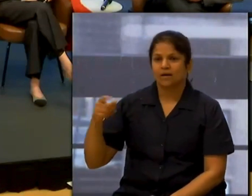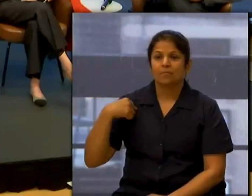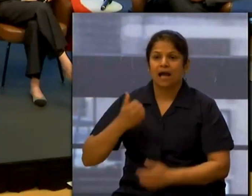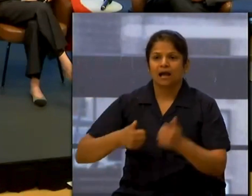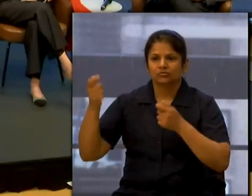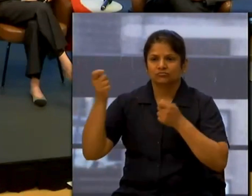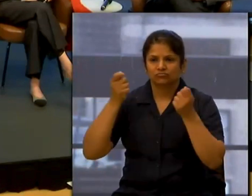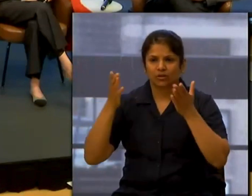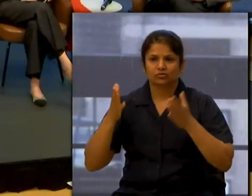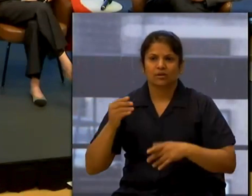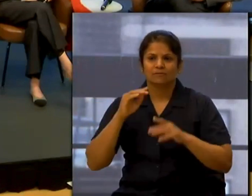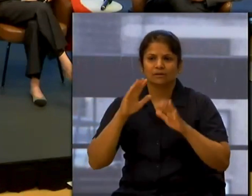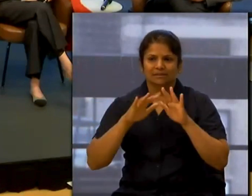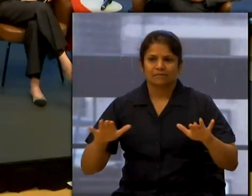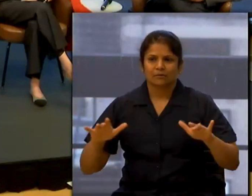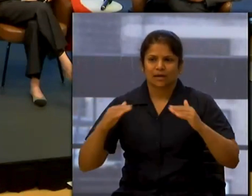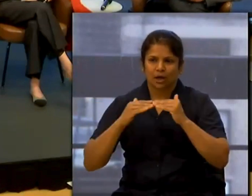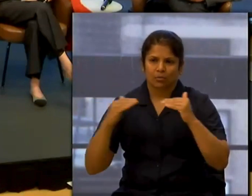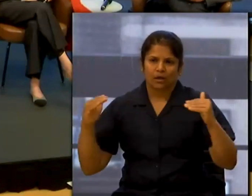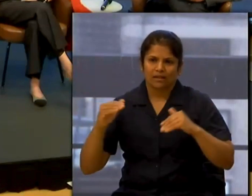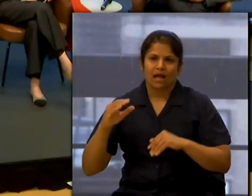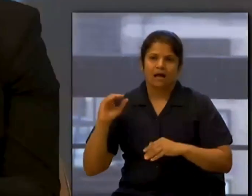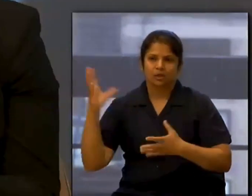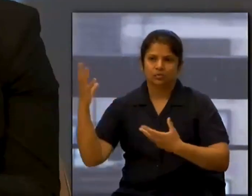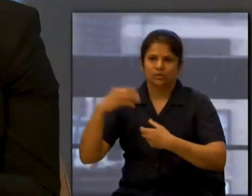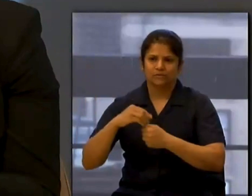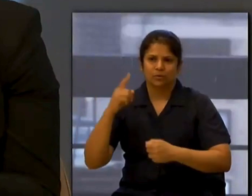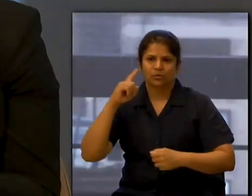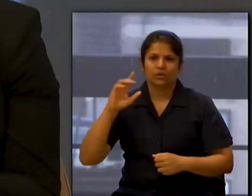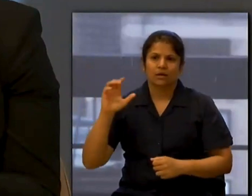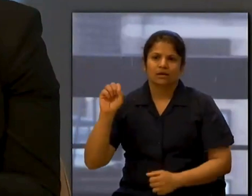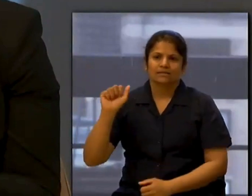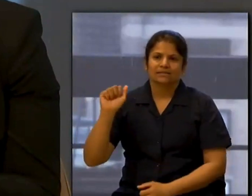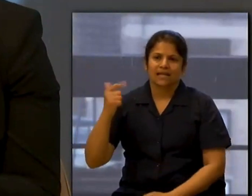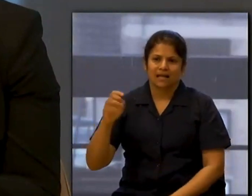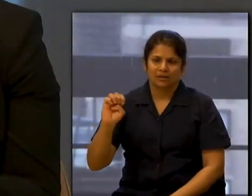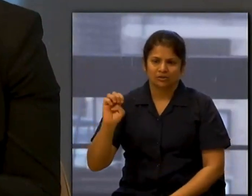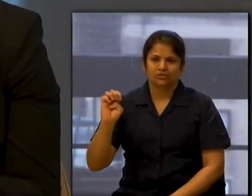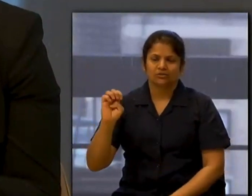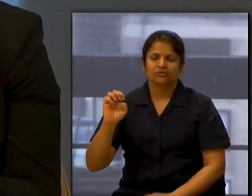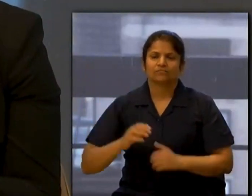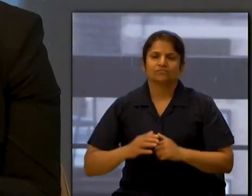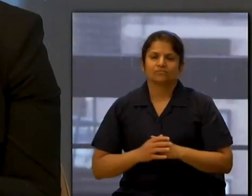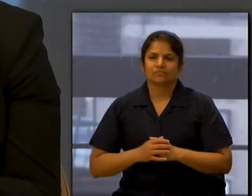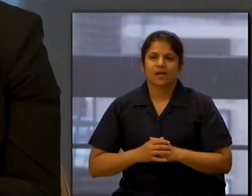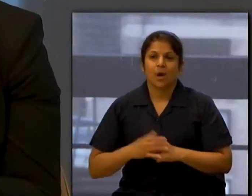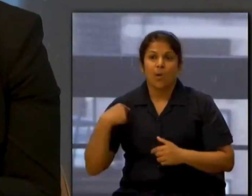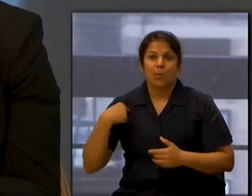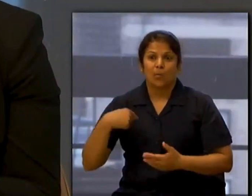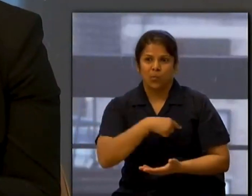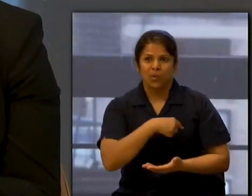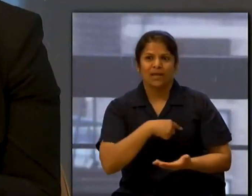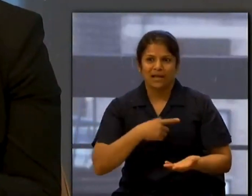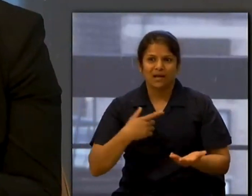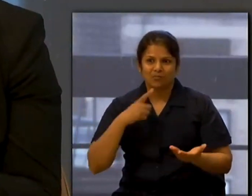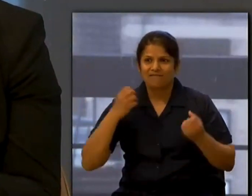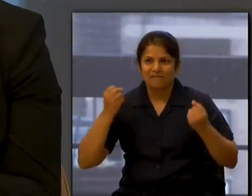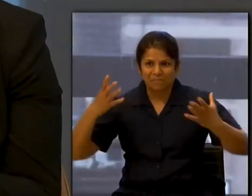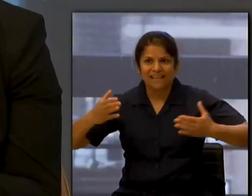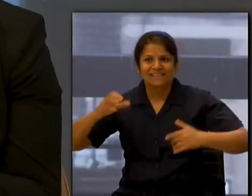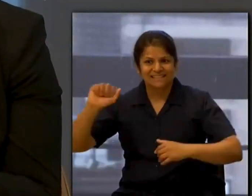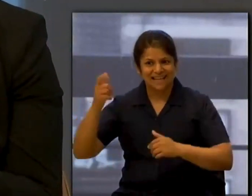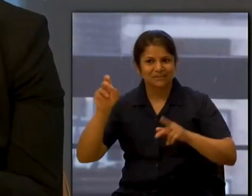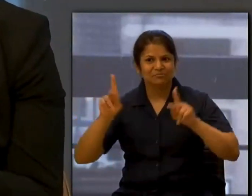and Inclusion at SAGE. SAGE is pretty well represented in the audience today, but for those of us who might not be